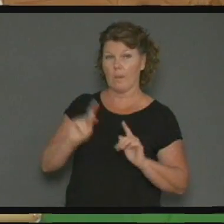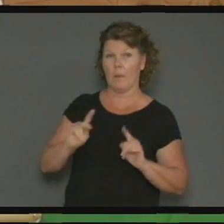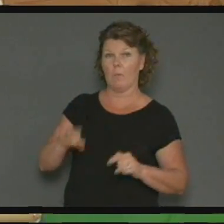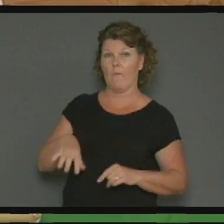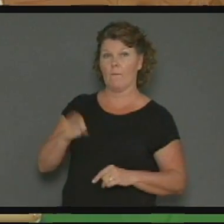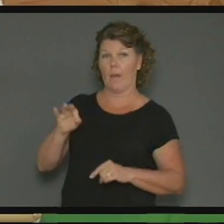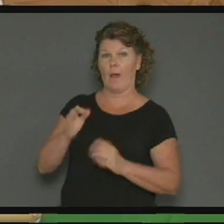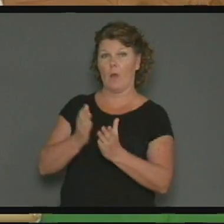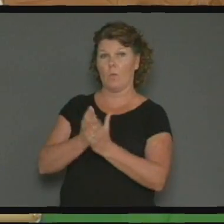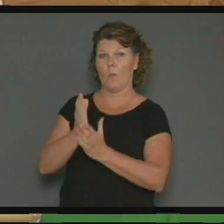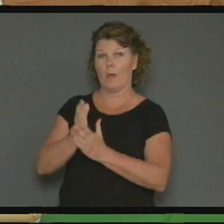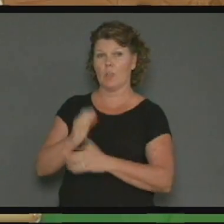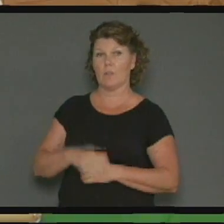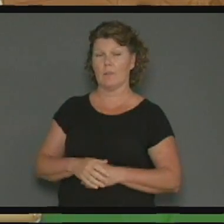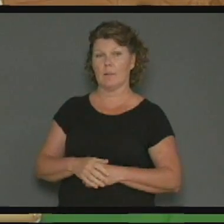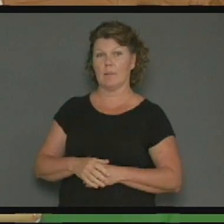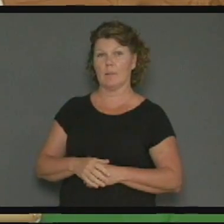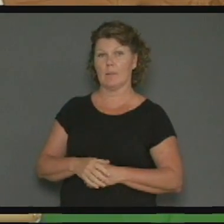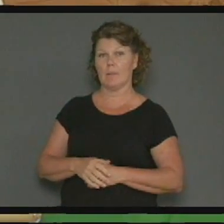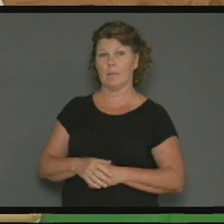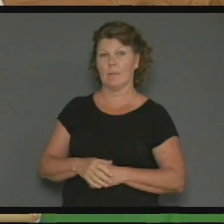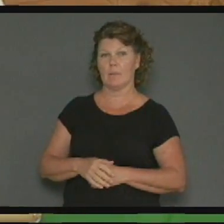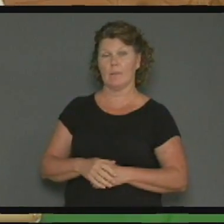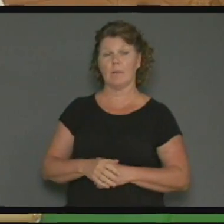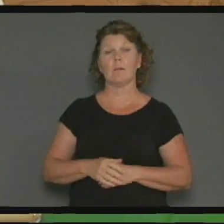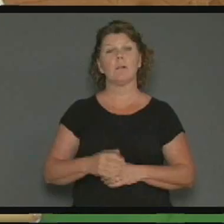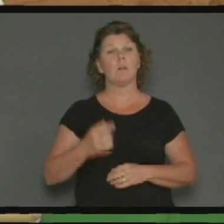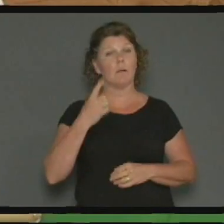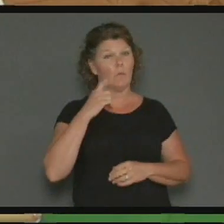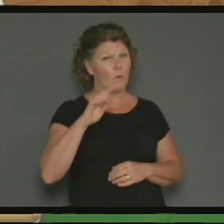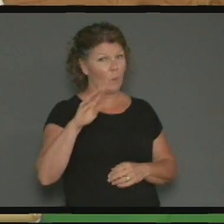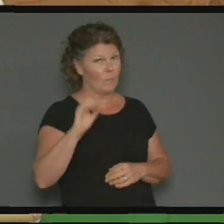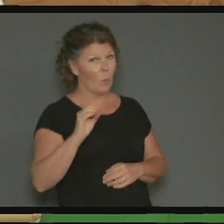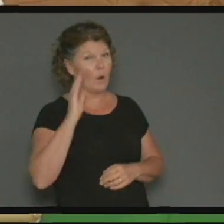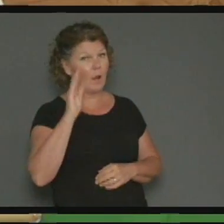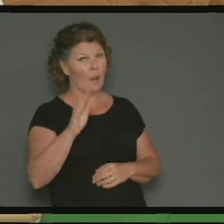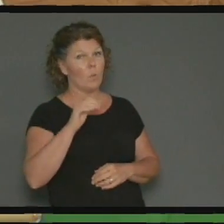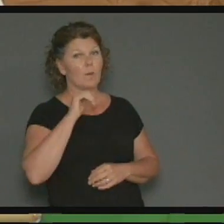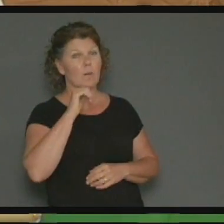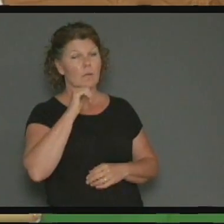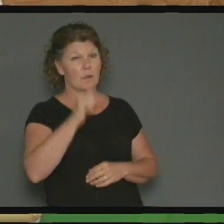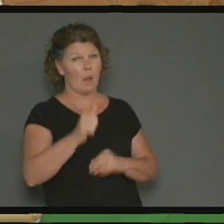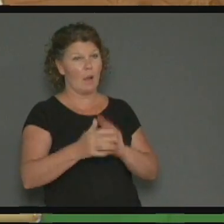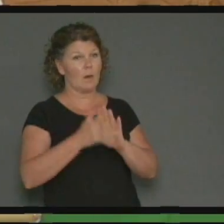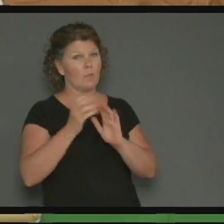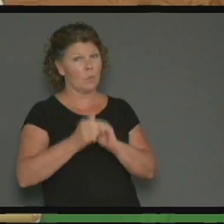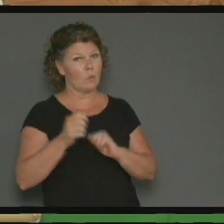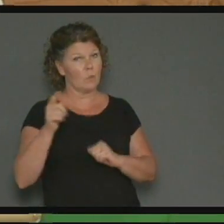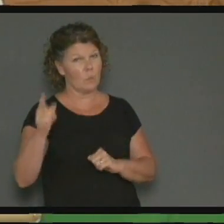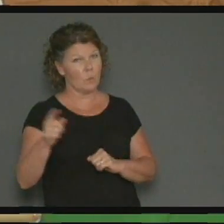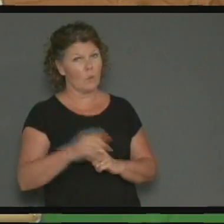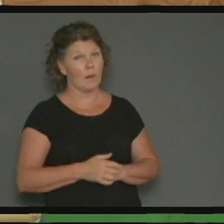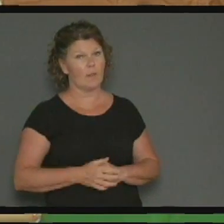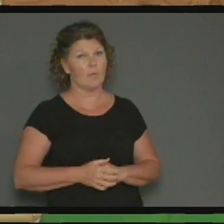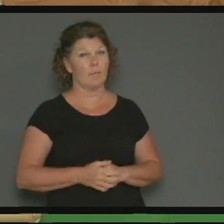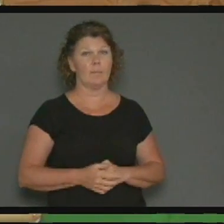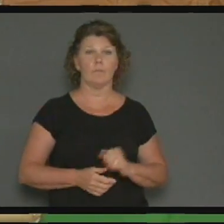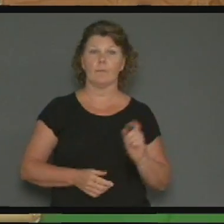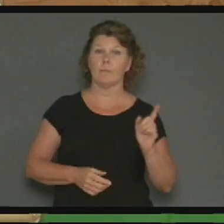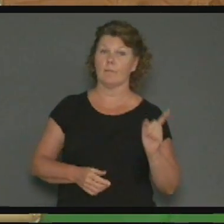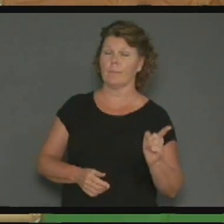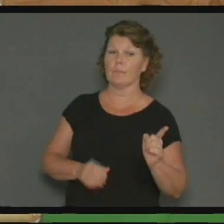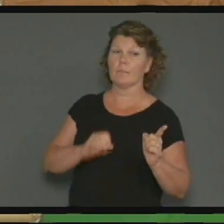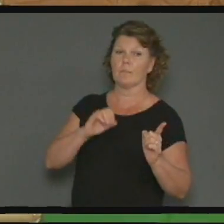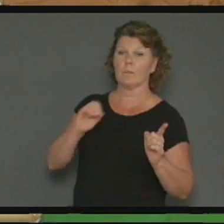there. He answered, For the sake of 40, I will not do it. Then he said,